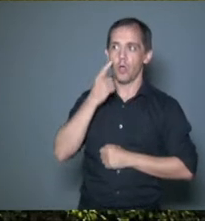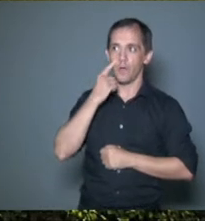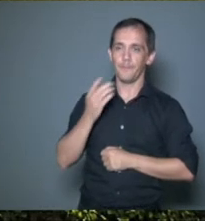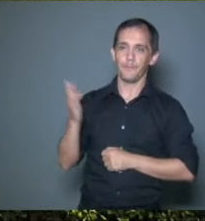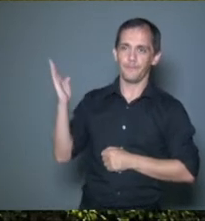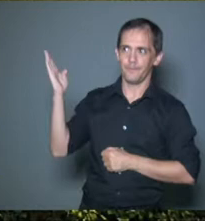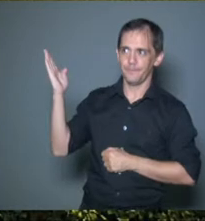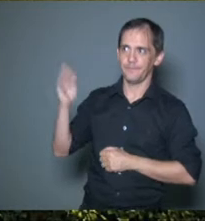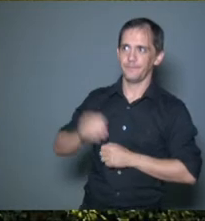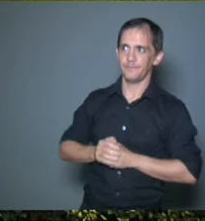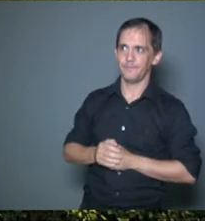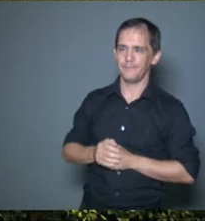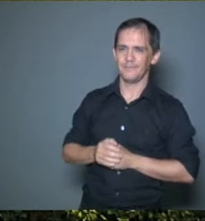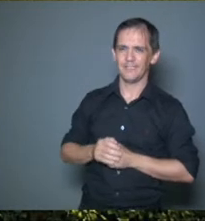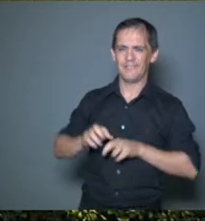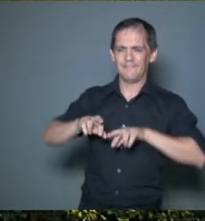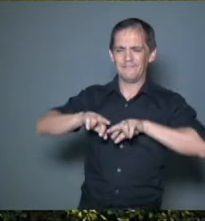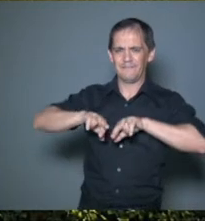of last year's rollouts.